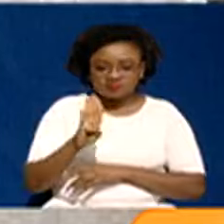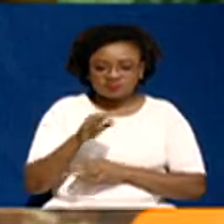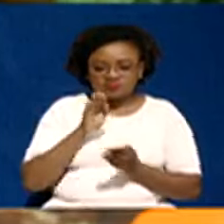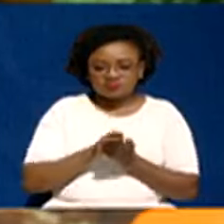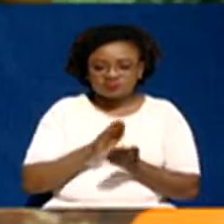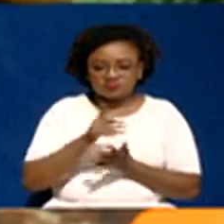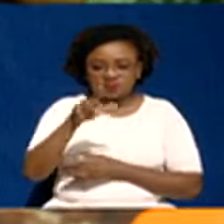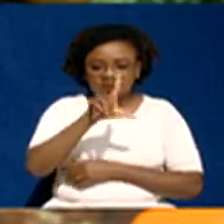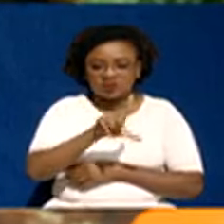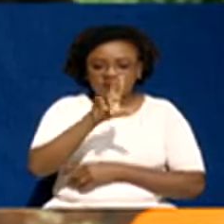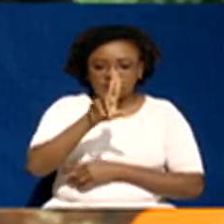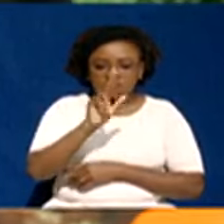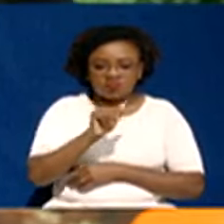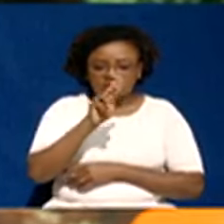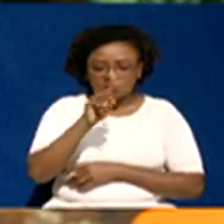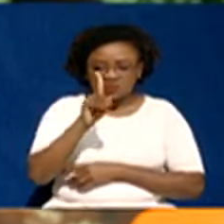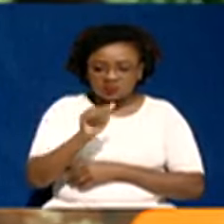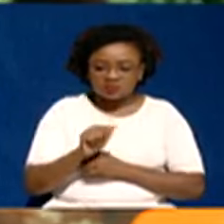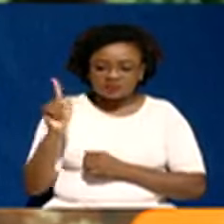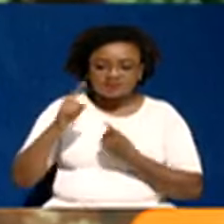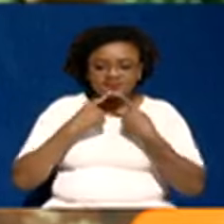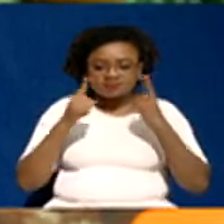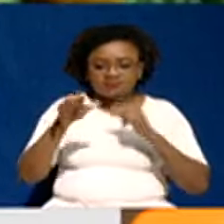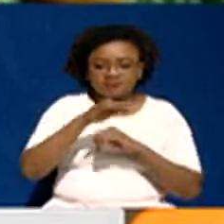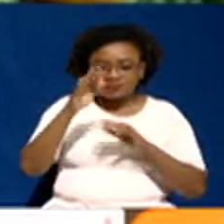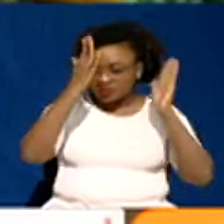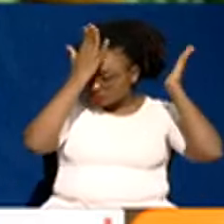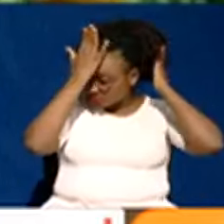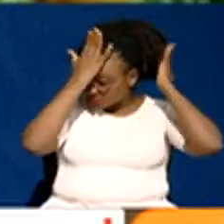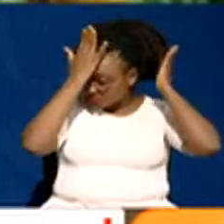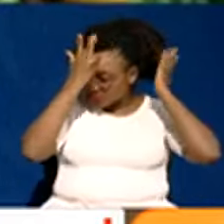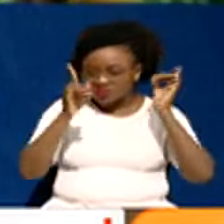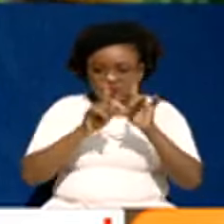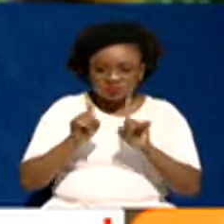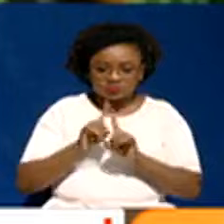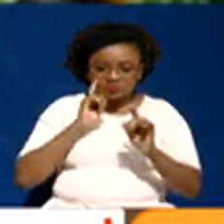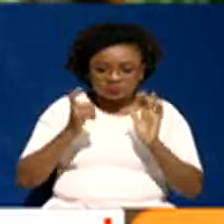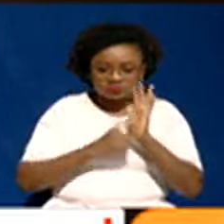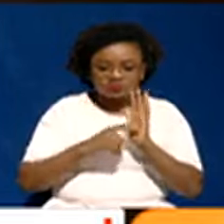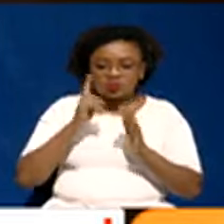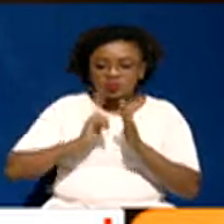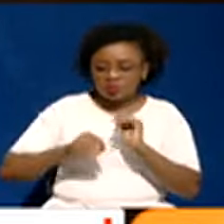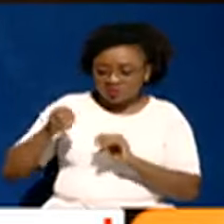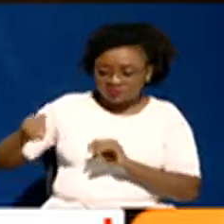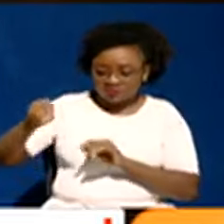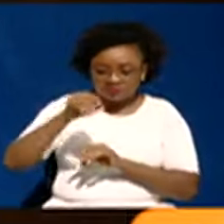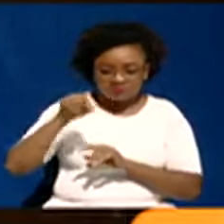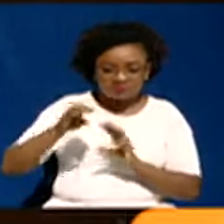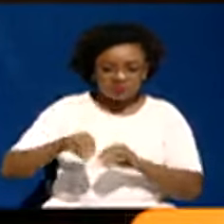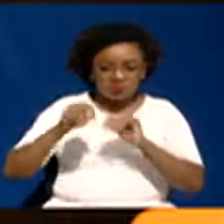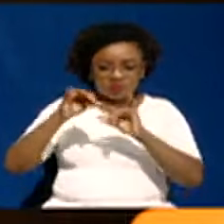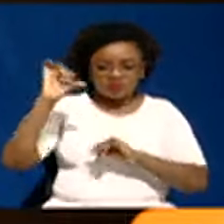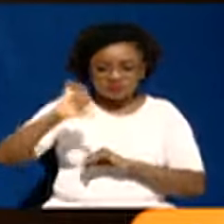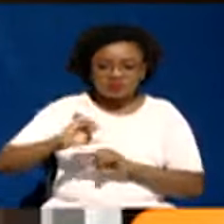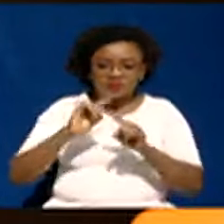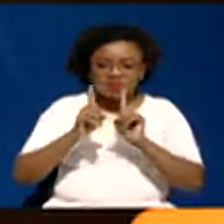Luanda. Mwanzo walitangaza kule sehemu za Kakamega. Ndio waligundua mbolea haikuwa mbolea safi. Sasa vile